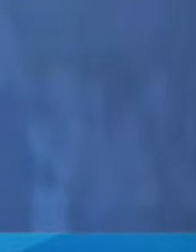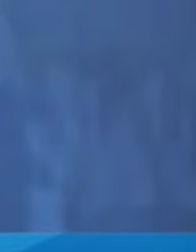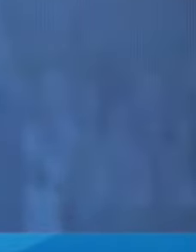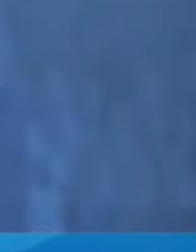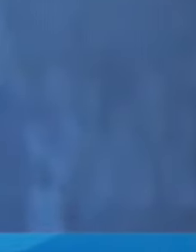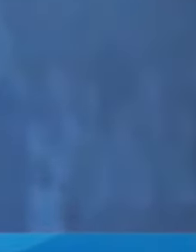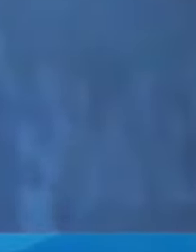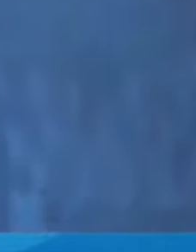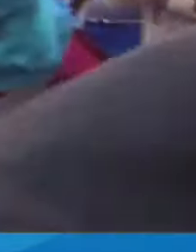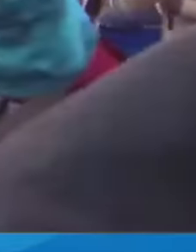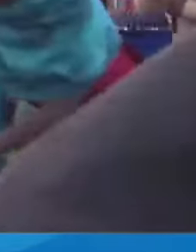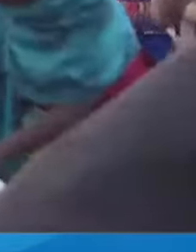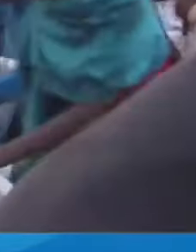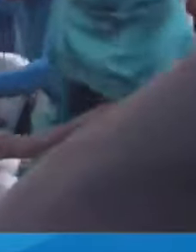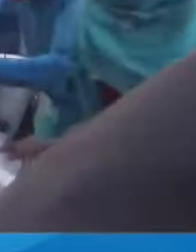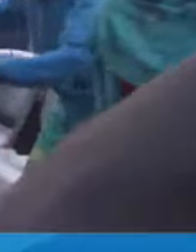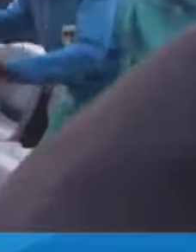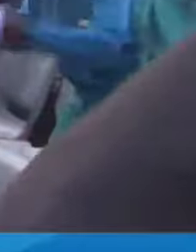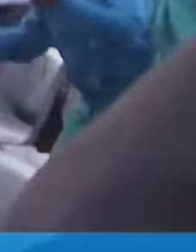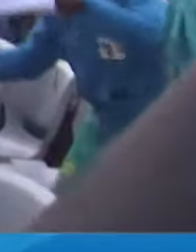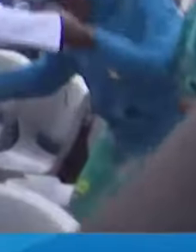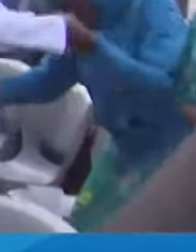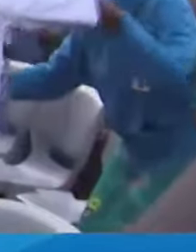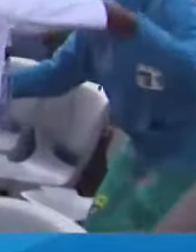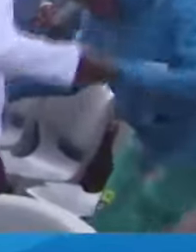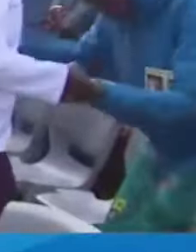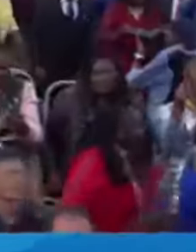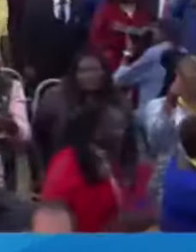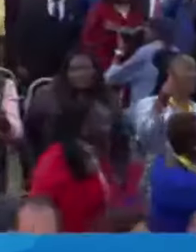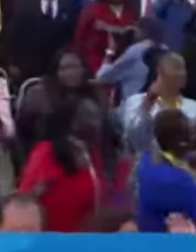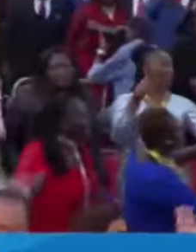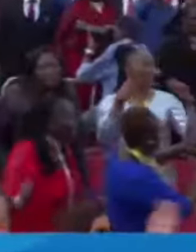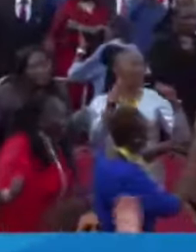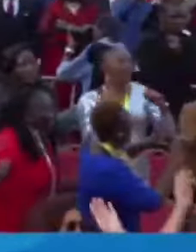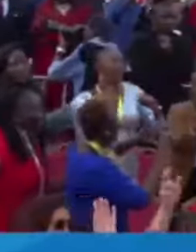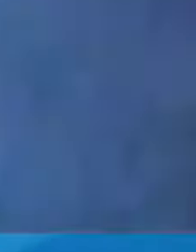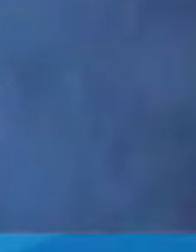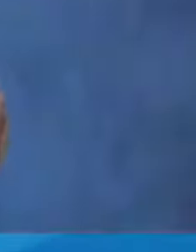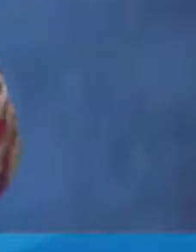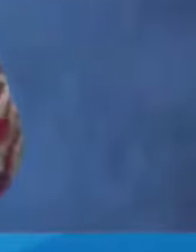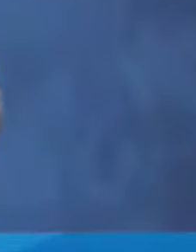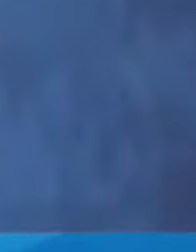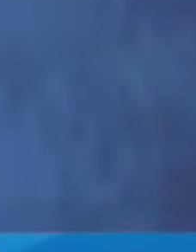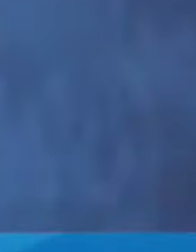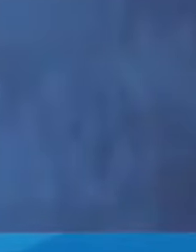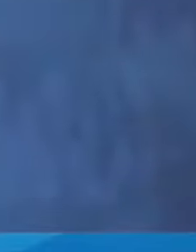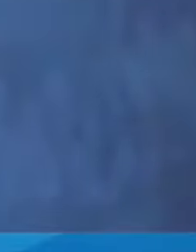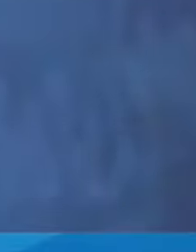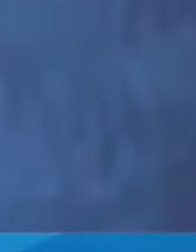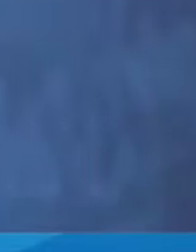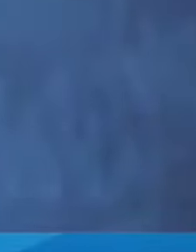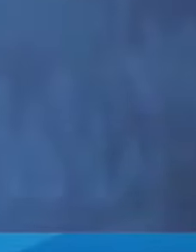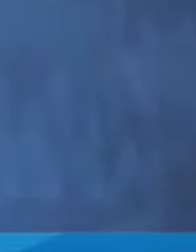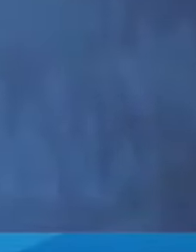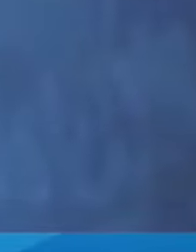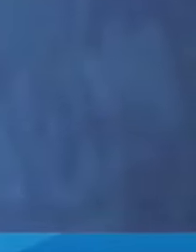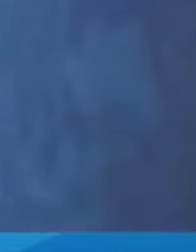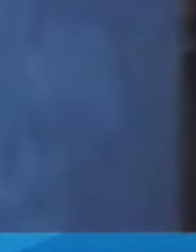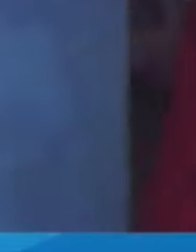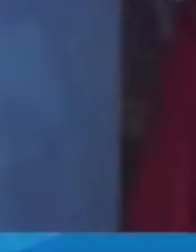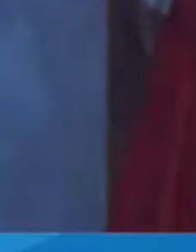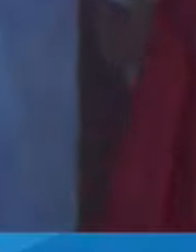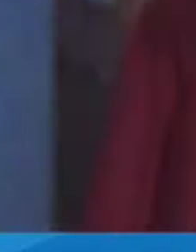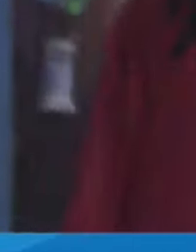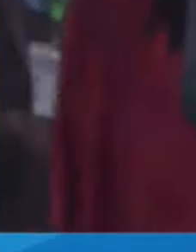I know who God say I am he say I am he I I know who I am I